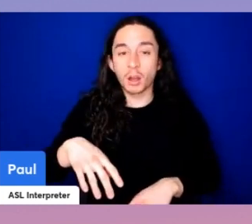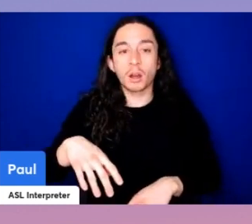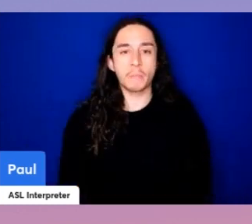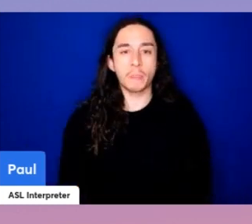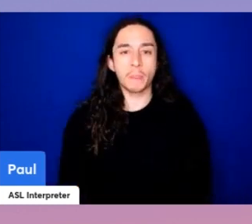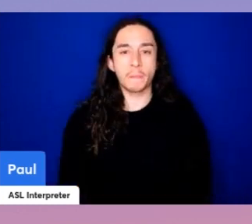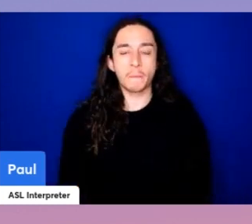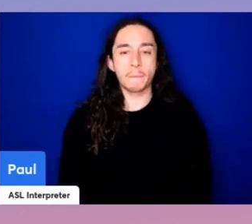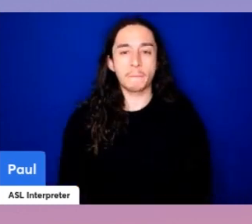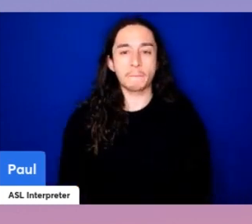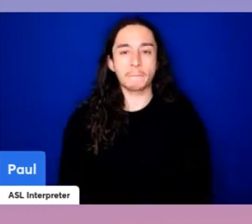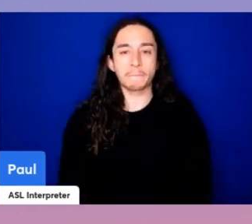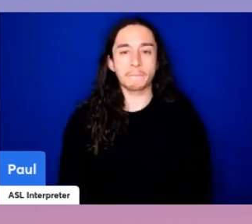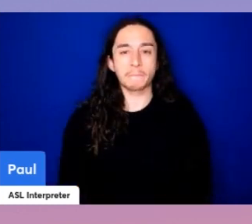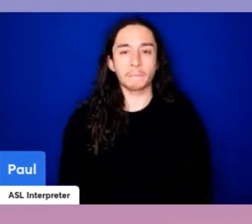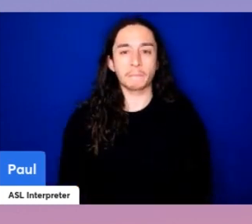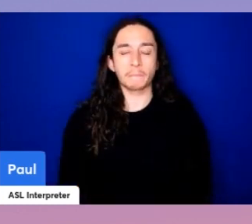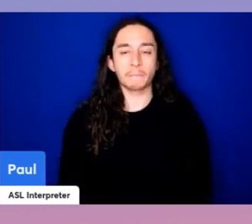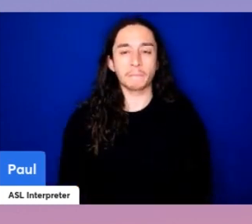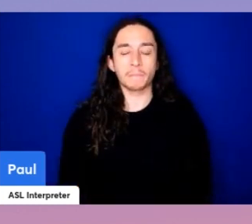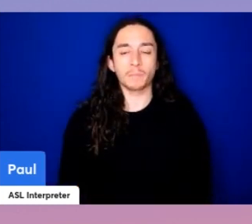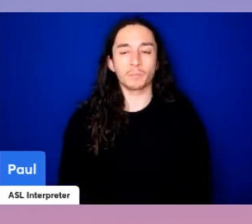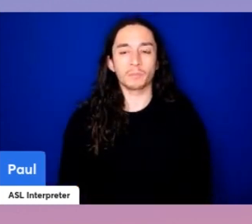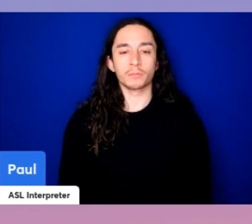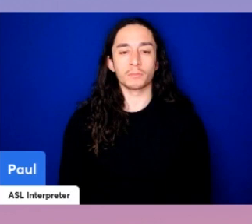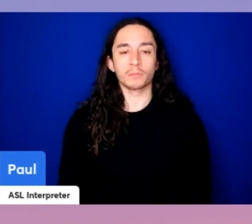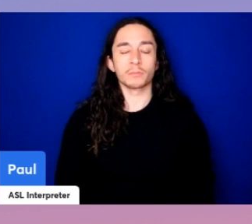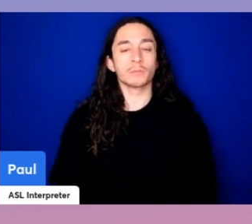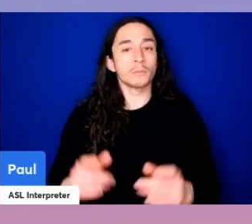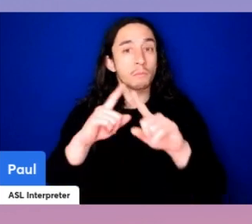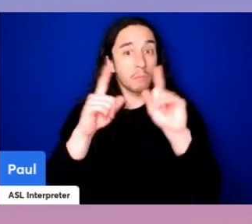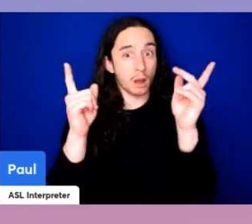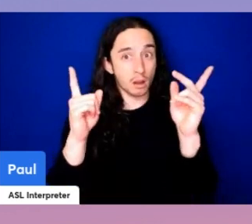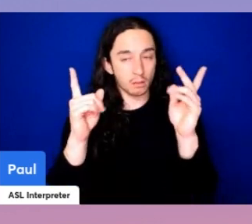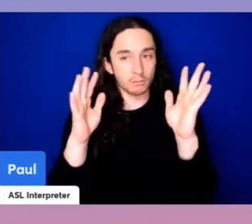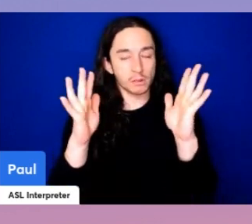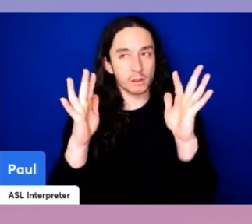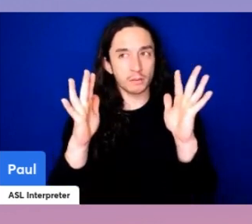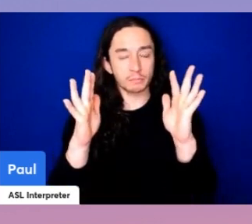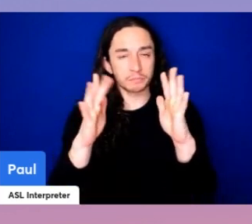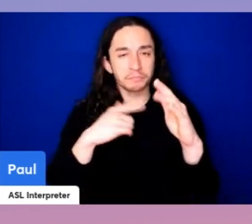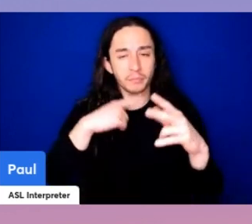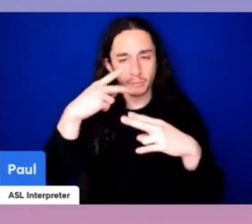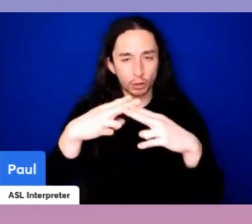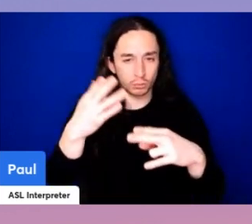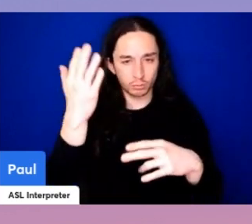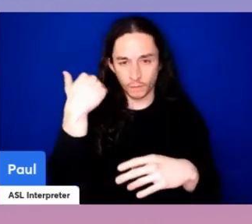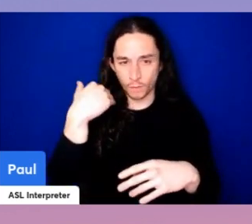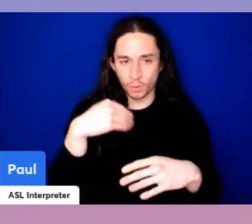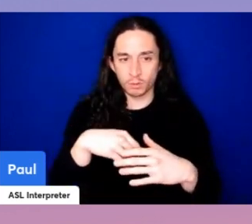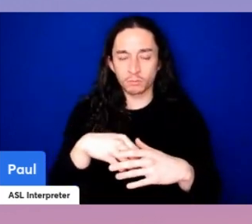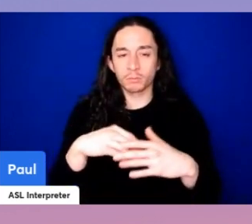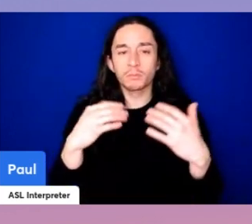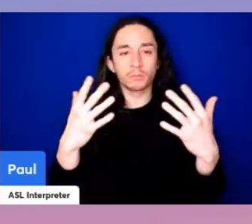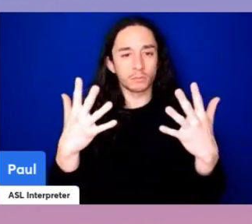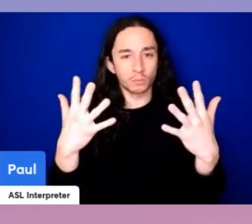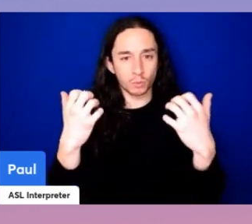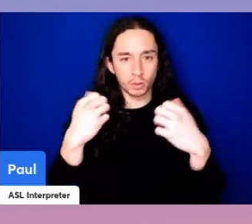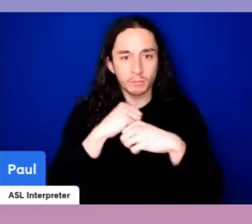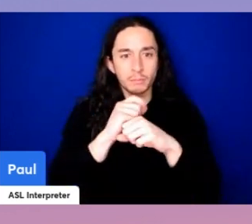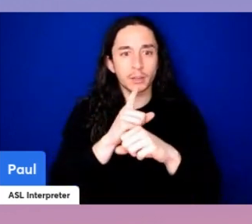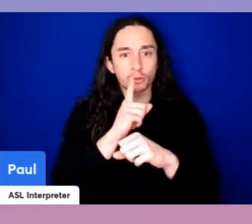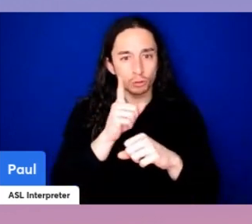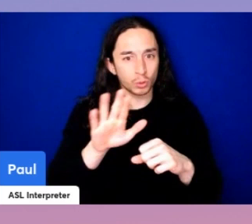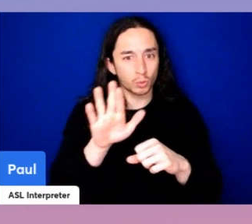Platform. But as mentioned before, you need to ensure that your integration